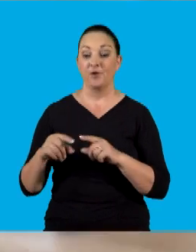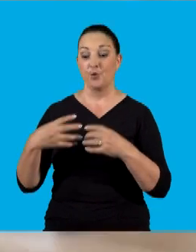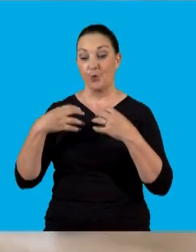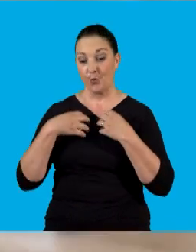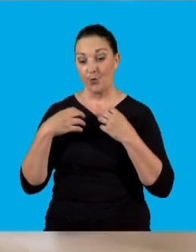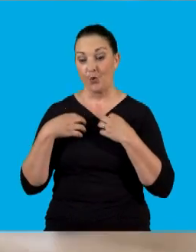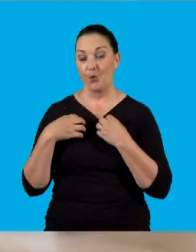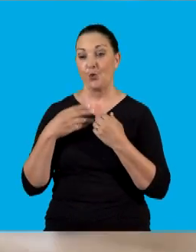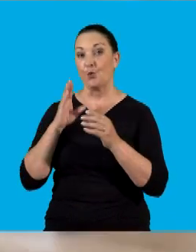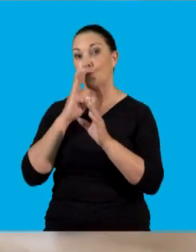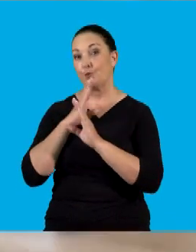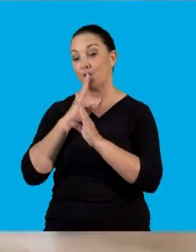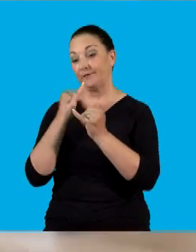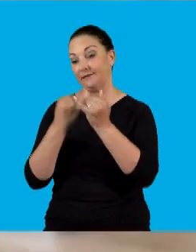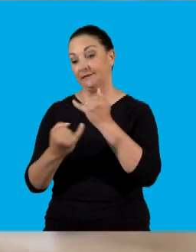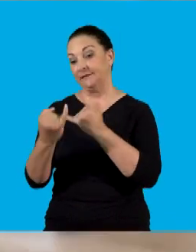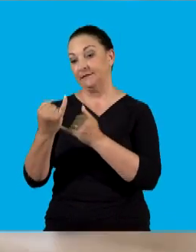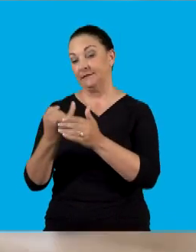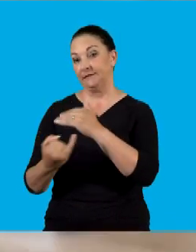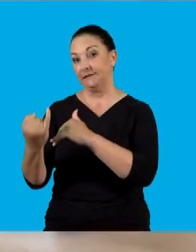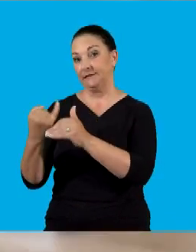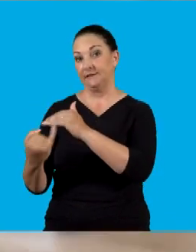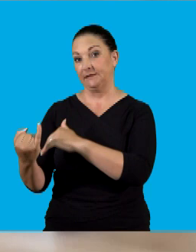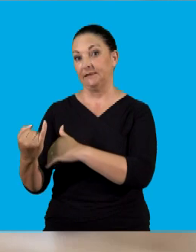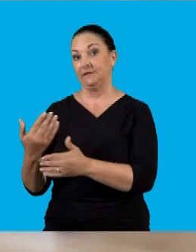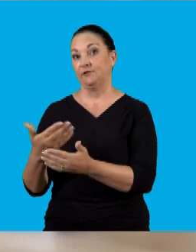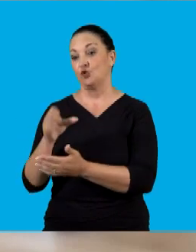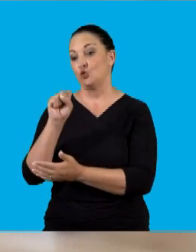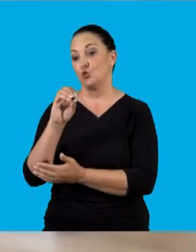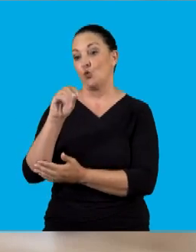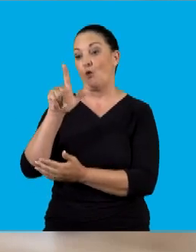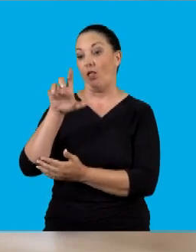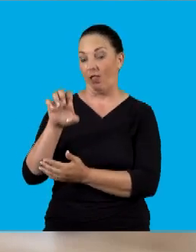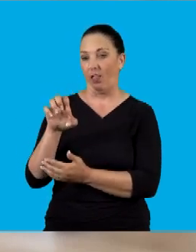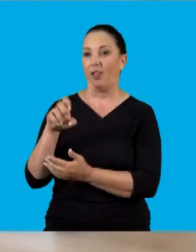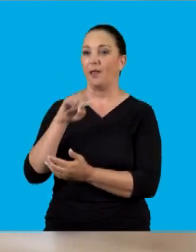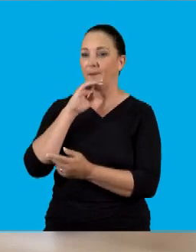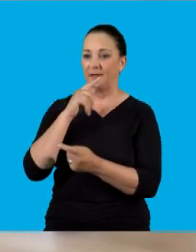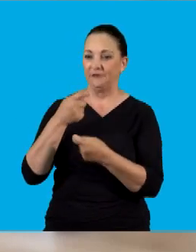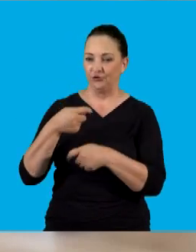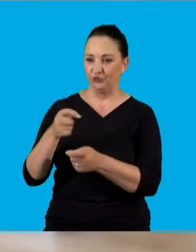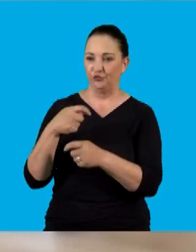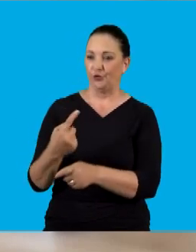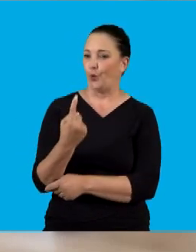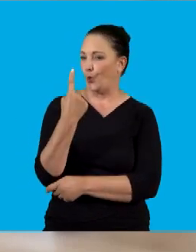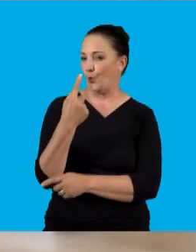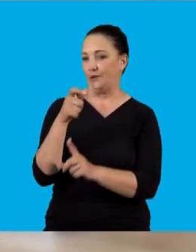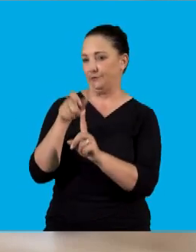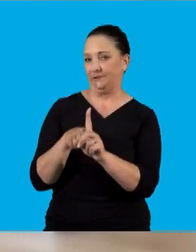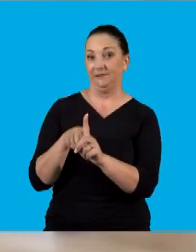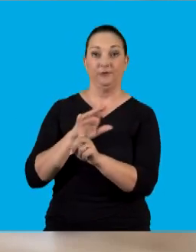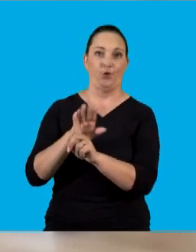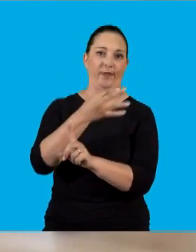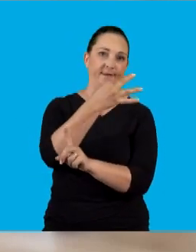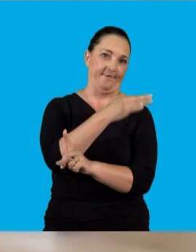are owned and managed by private individuals, it can be a sole trader. Under the sole trader, it's only one person who owns the business, and that one person is